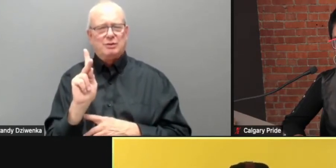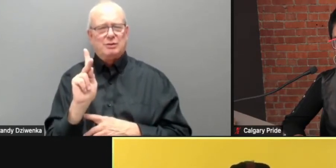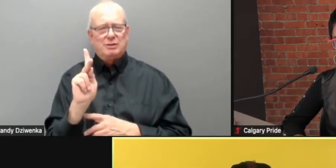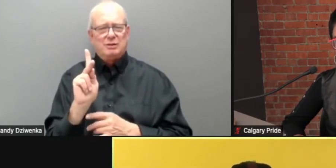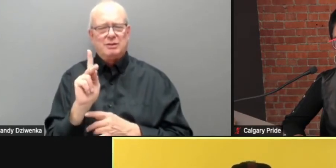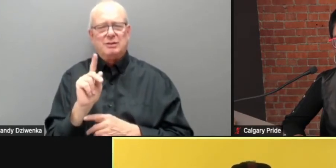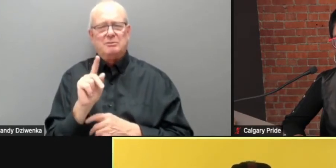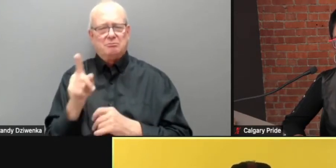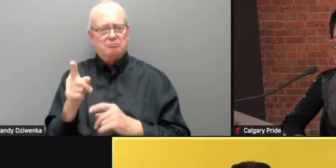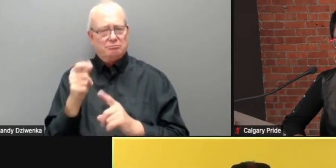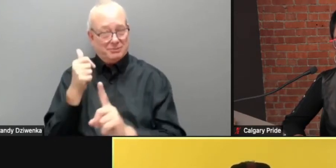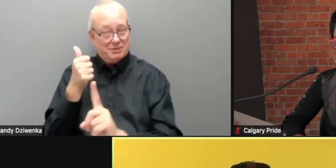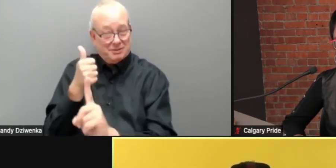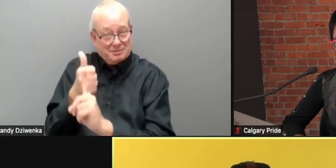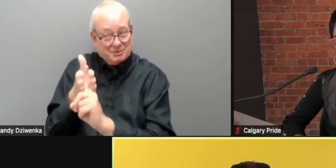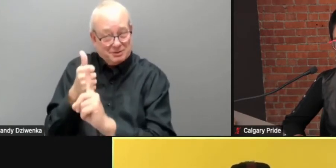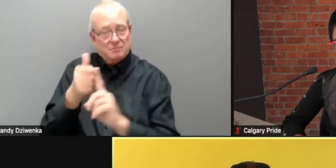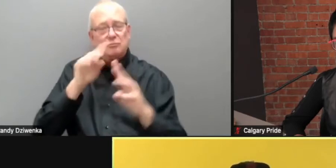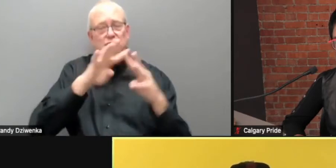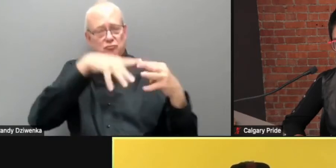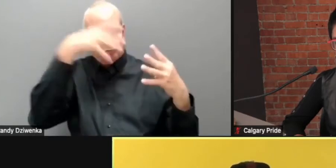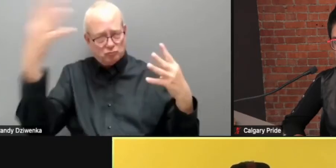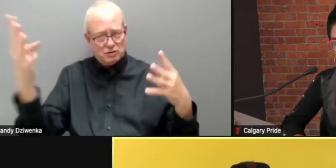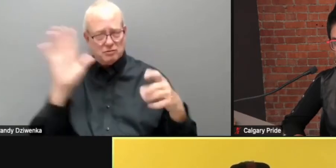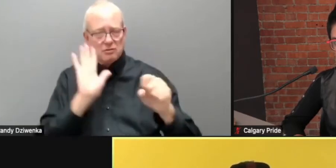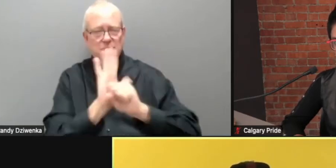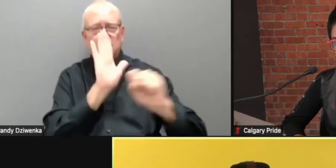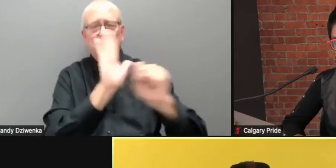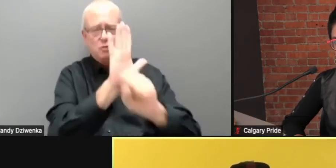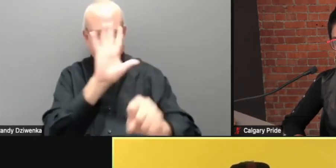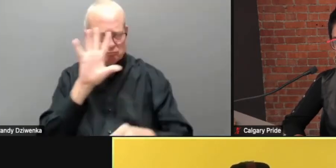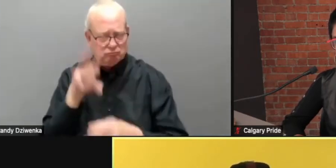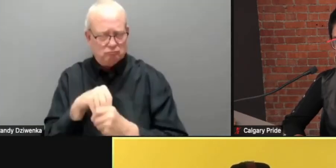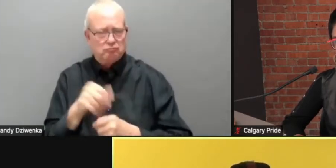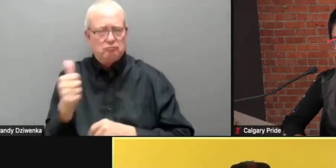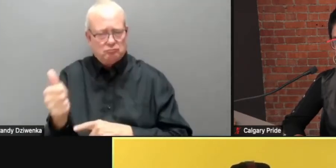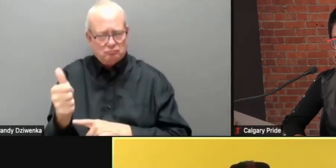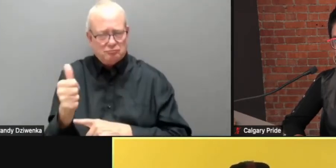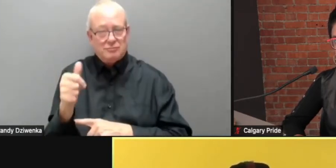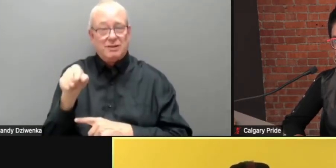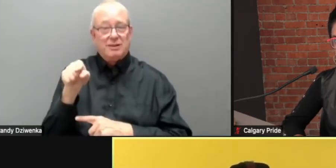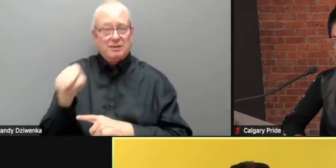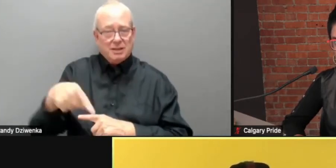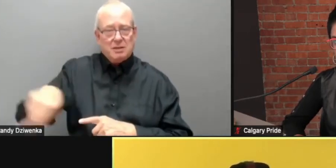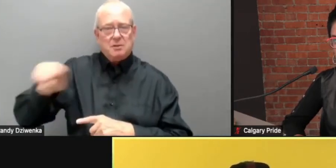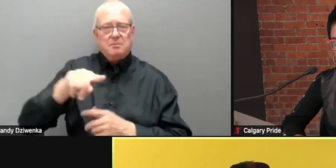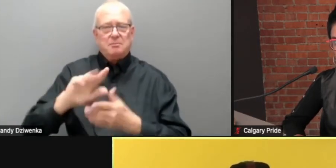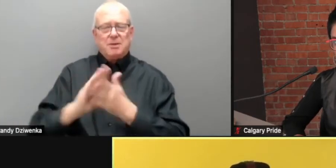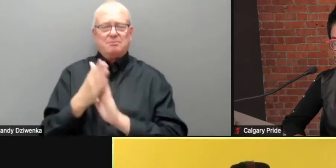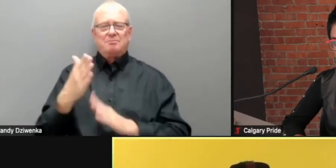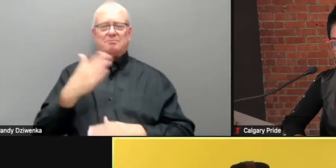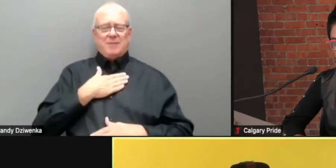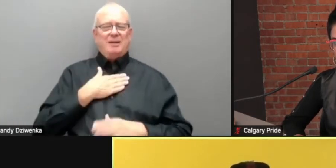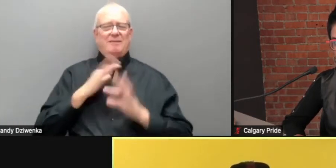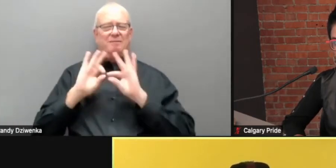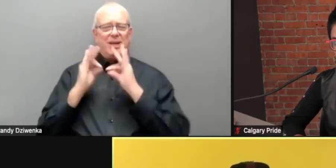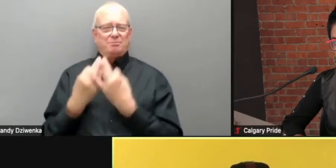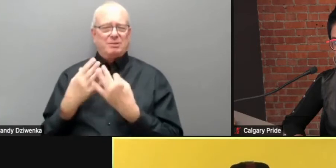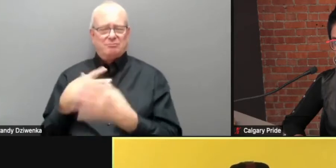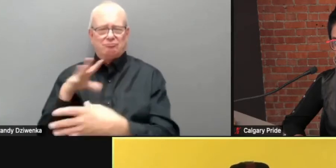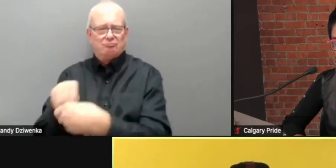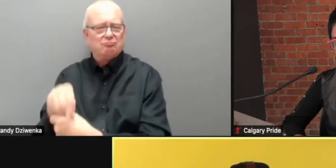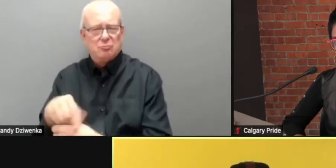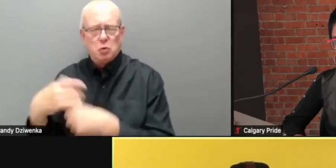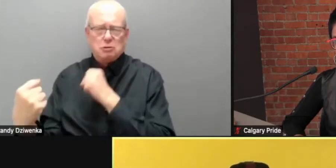another family for myself. And I kind of got a good support system. And that's what I tell